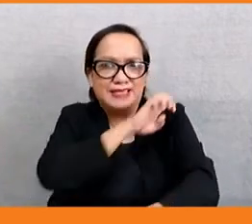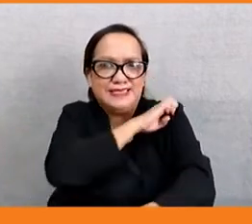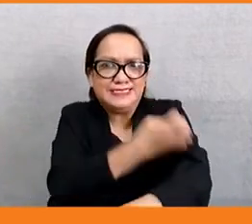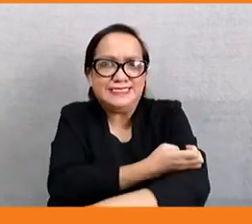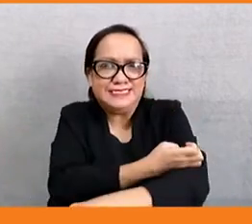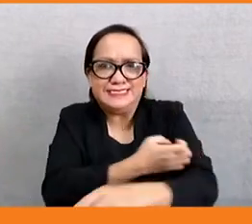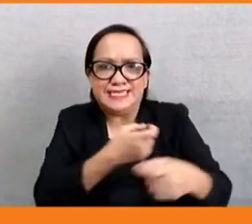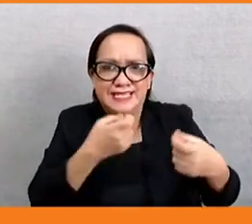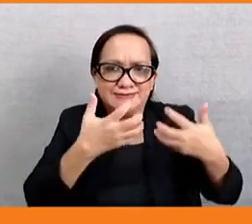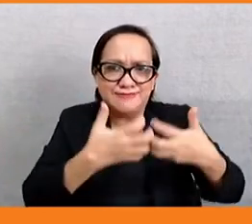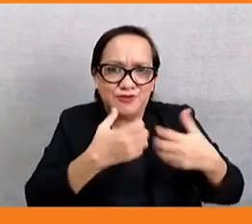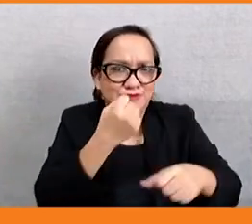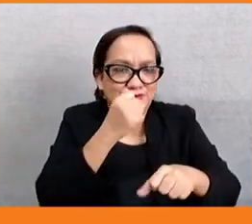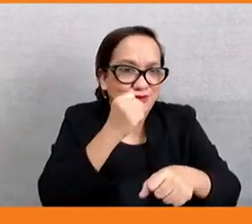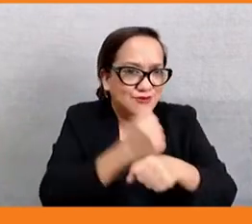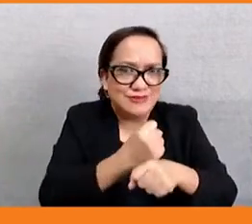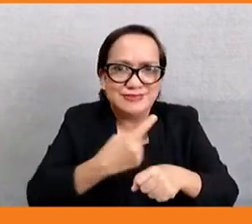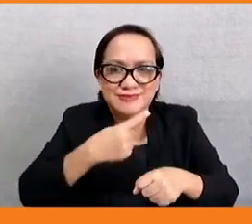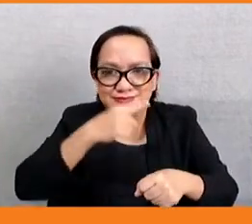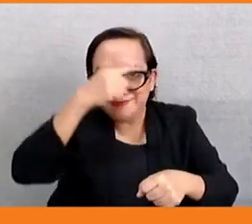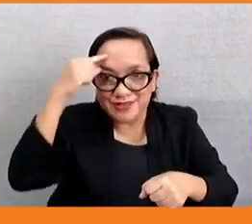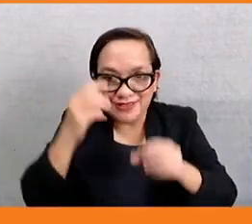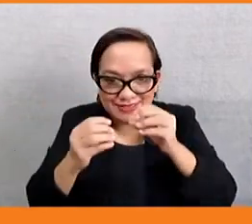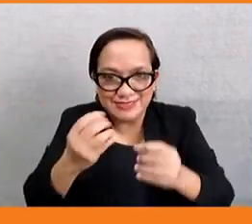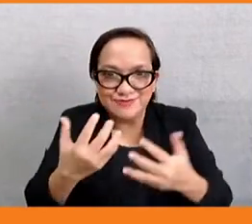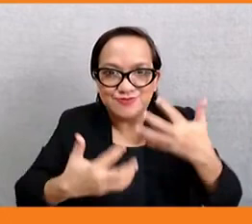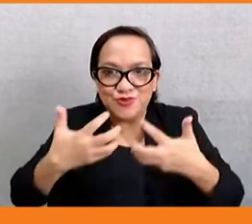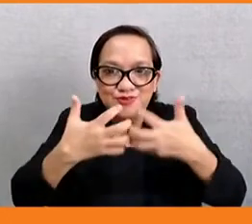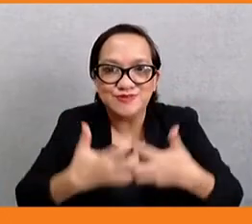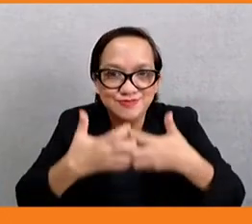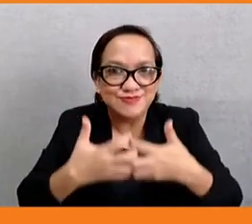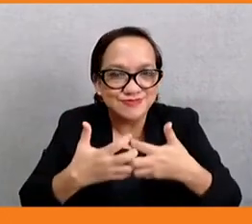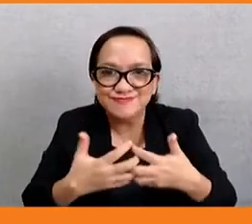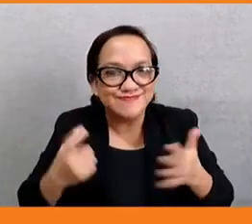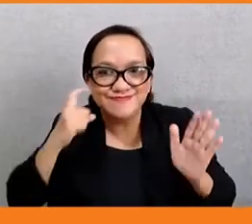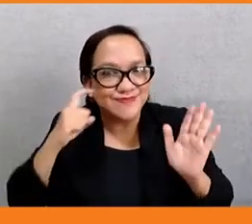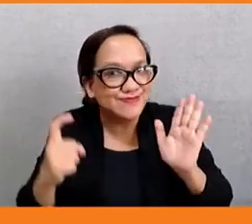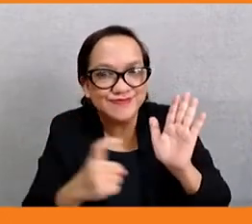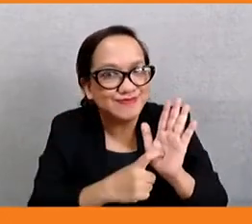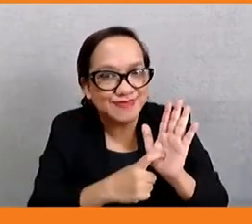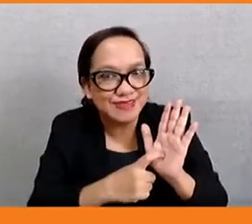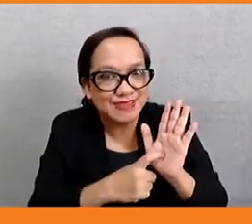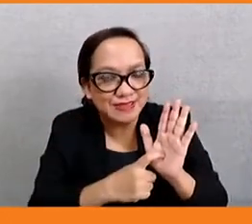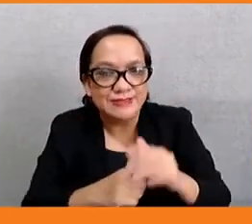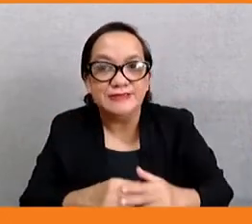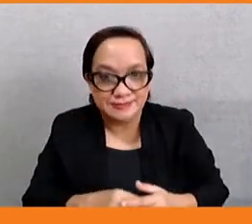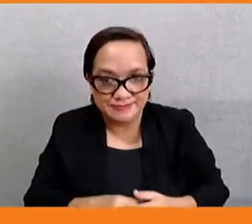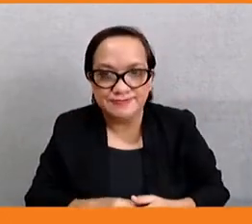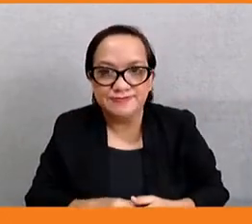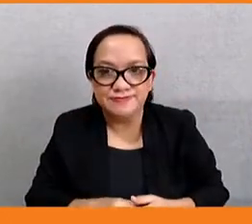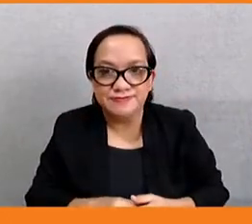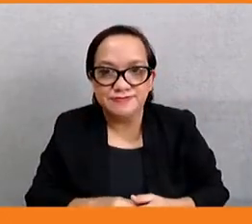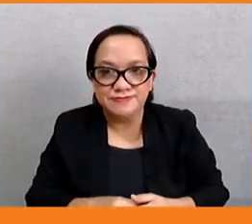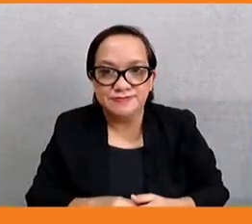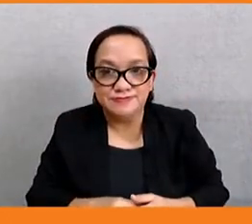to produce the renewable energy master plan. We know Sri Lanka has continued borrowing from private creditors